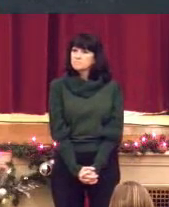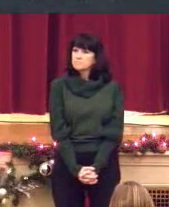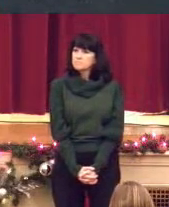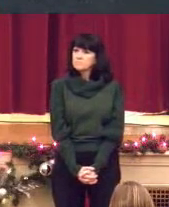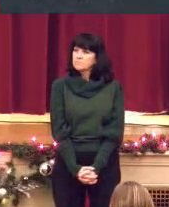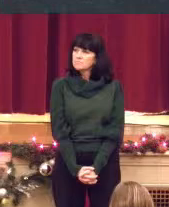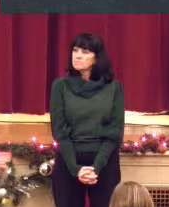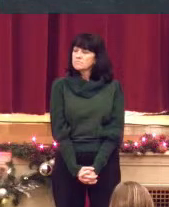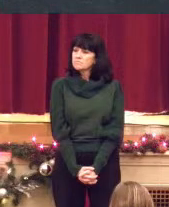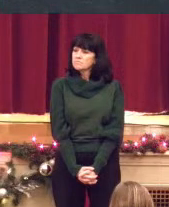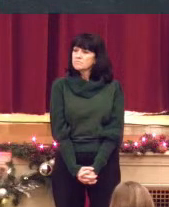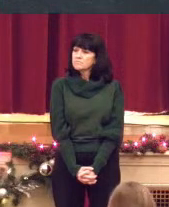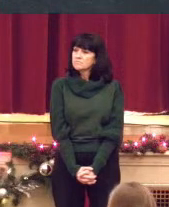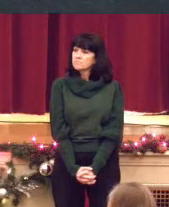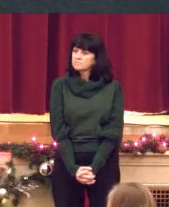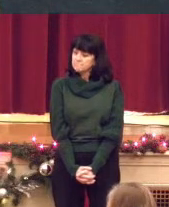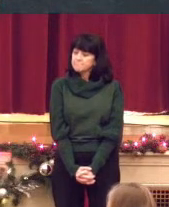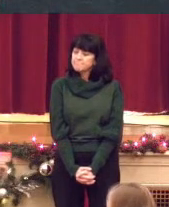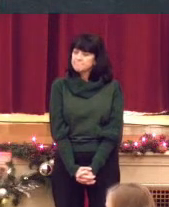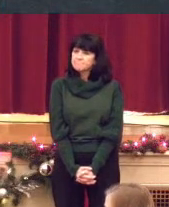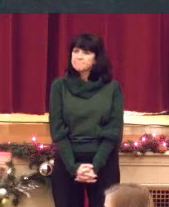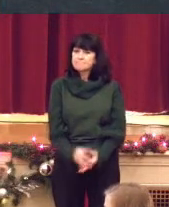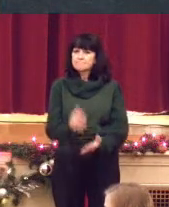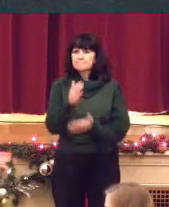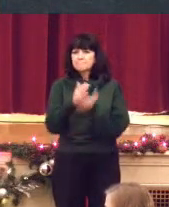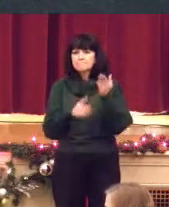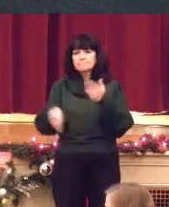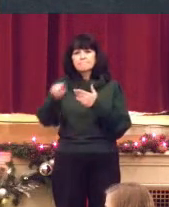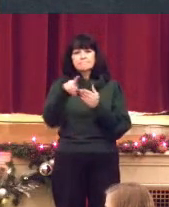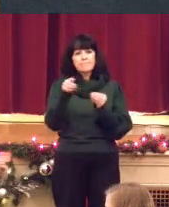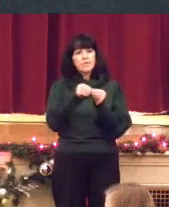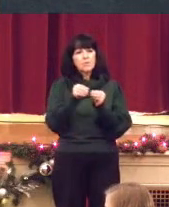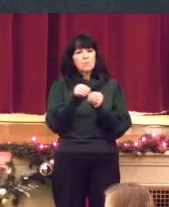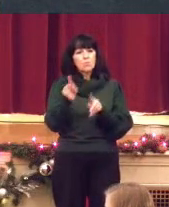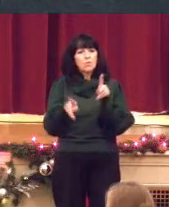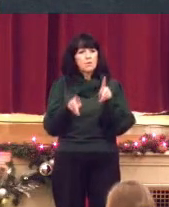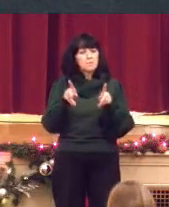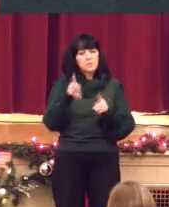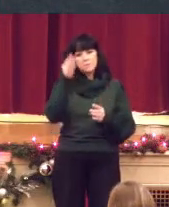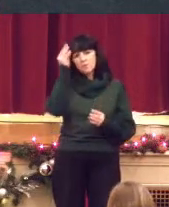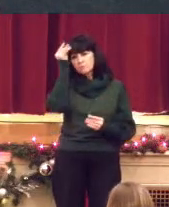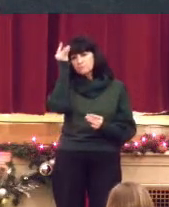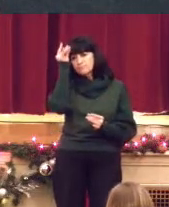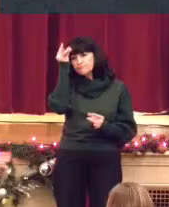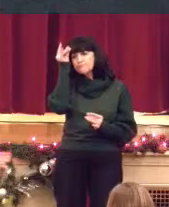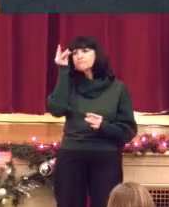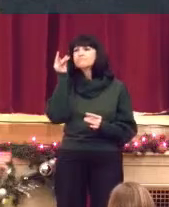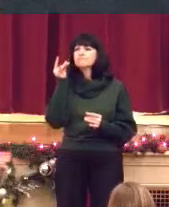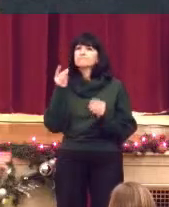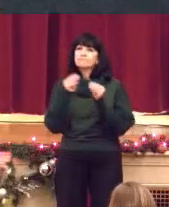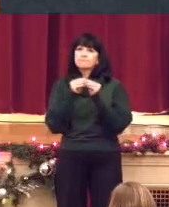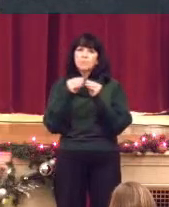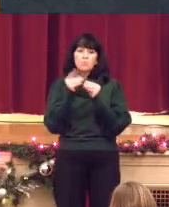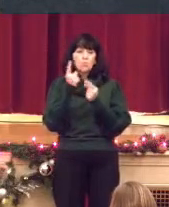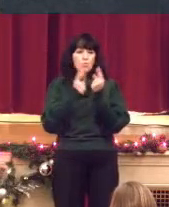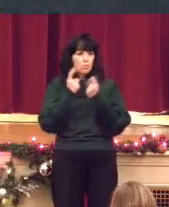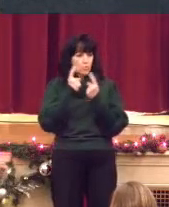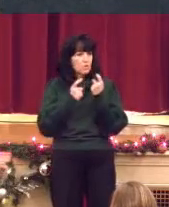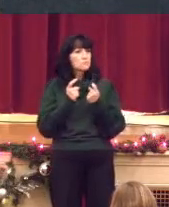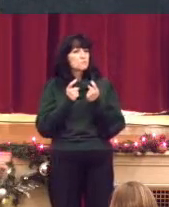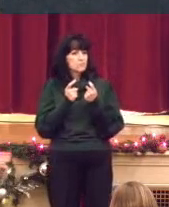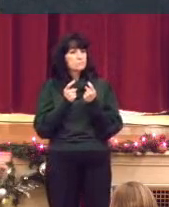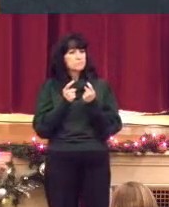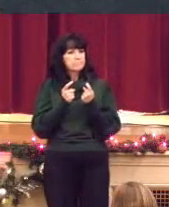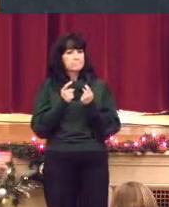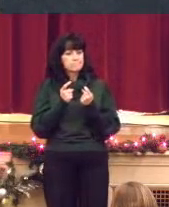So we did have, as people are thinking about the next question or observation, we did have, by the way, a great Zoom with your